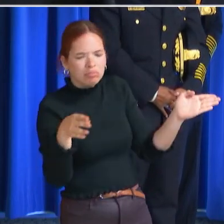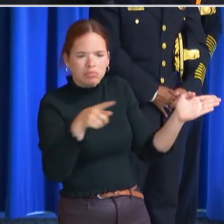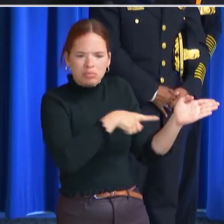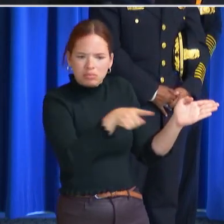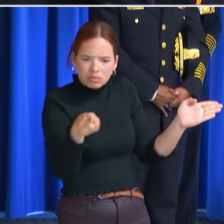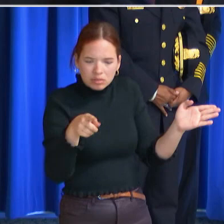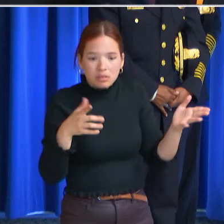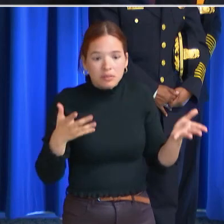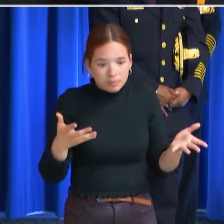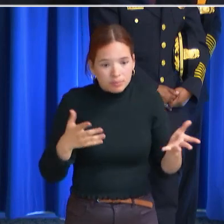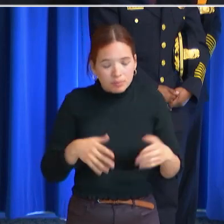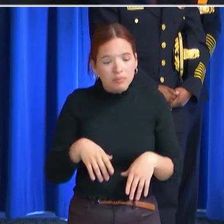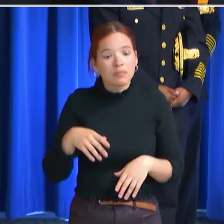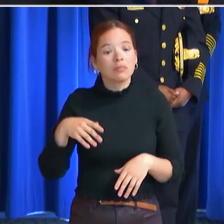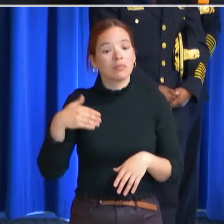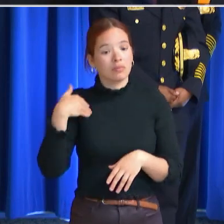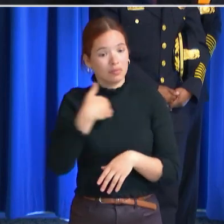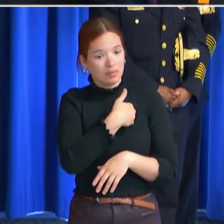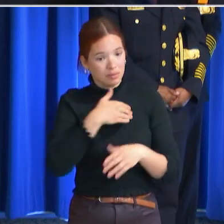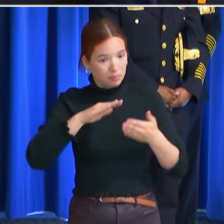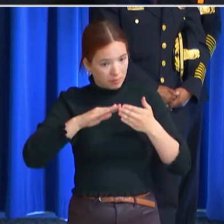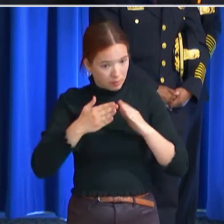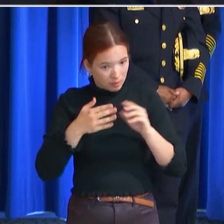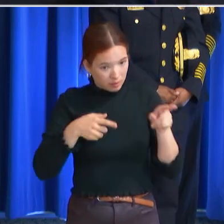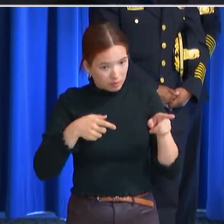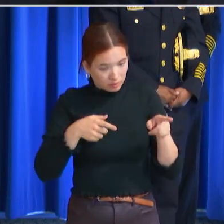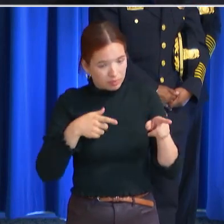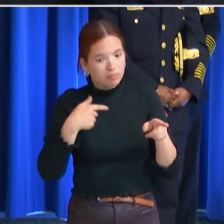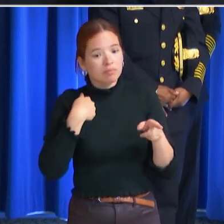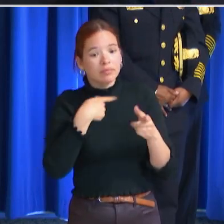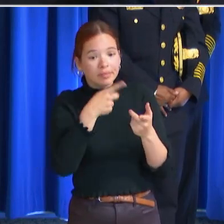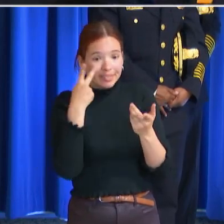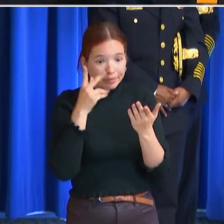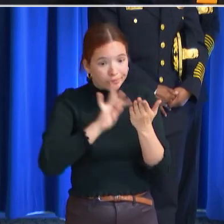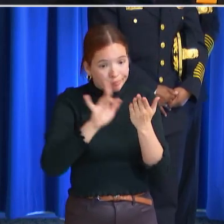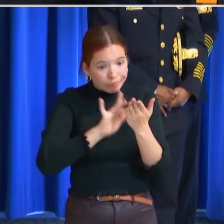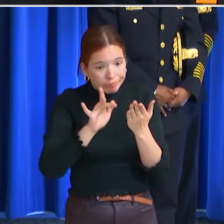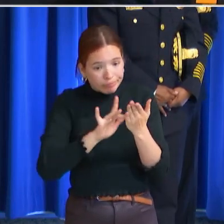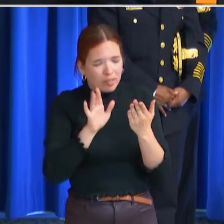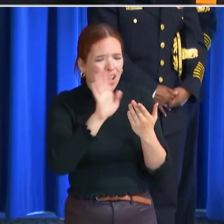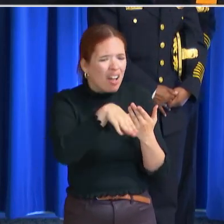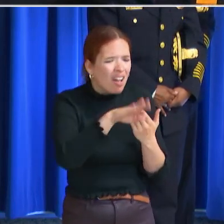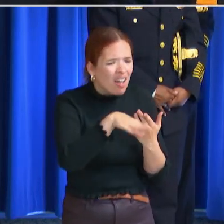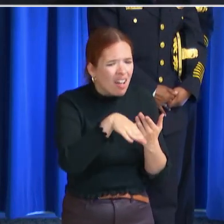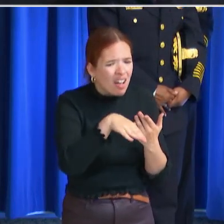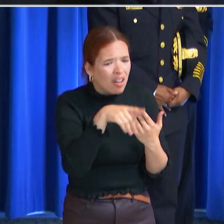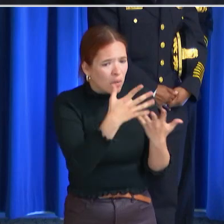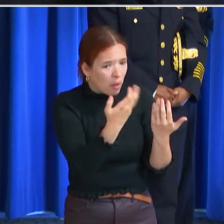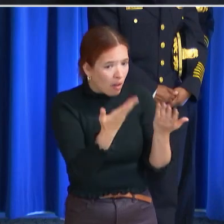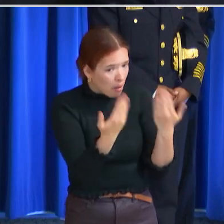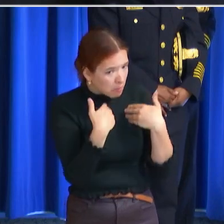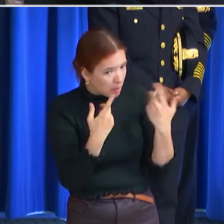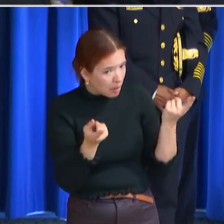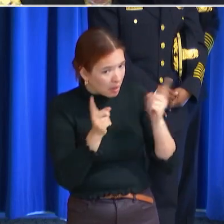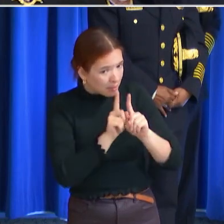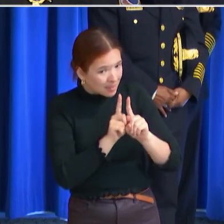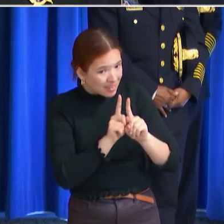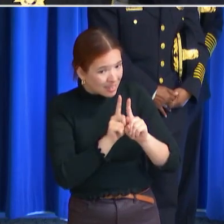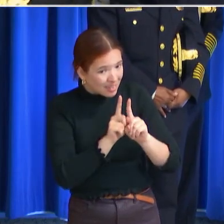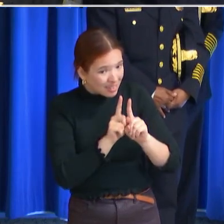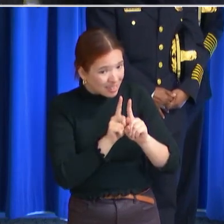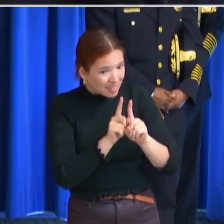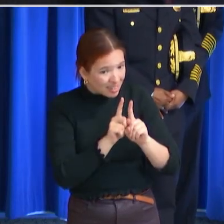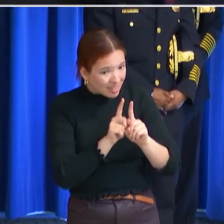members as they see their officers out there on their focus patrol, walk with them, point out things that are there so they can report those things as well. Chief, one of the things